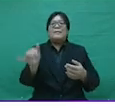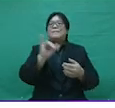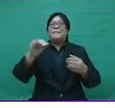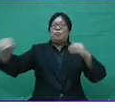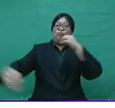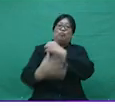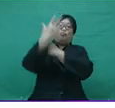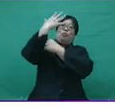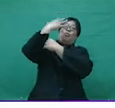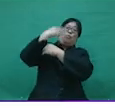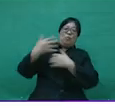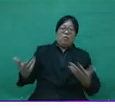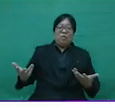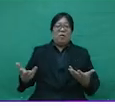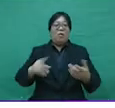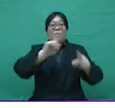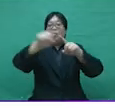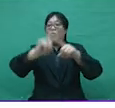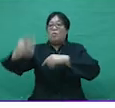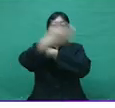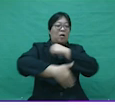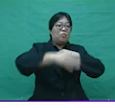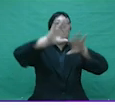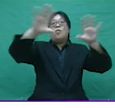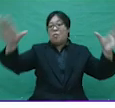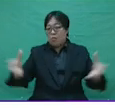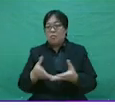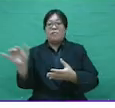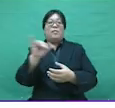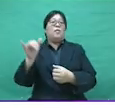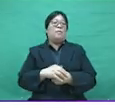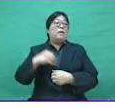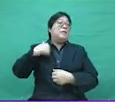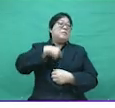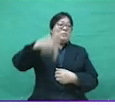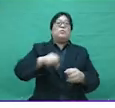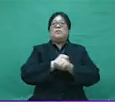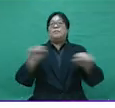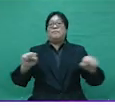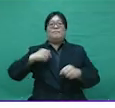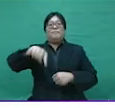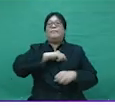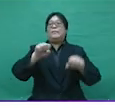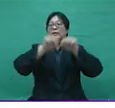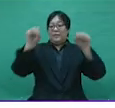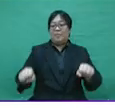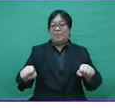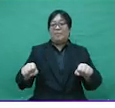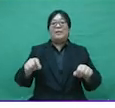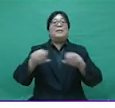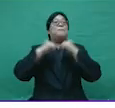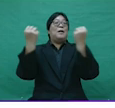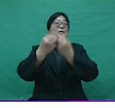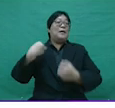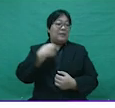tsunami that is coming up in all countries on the globe, and we need to prepare our systems and